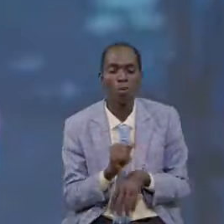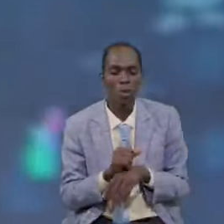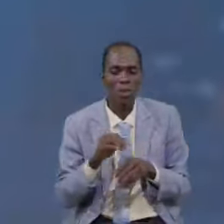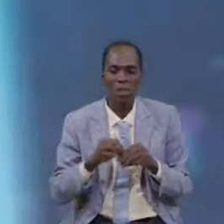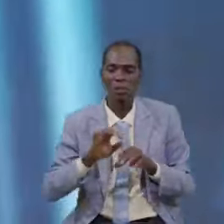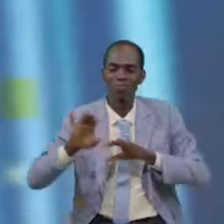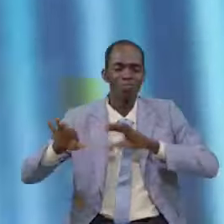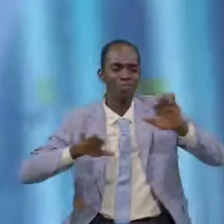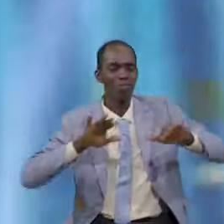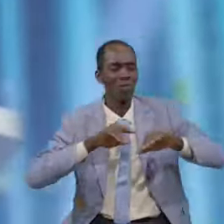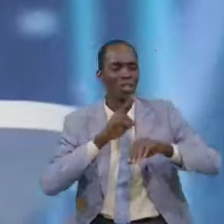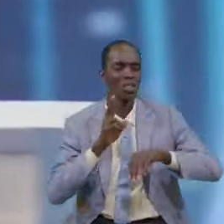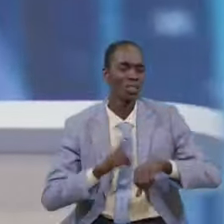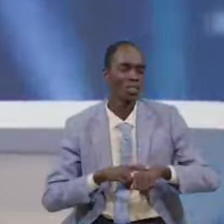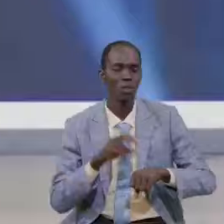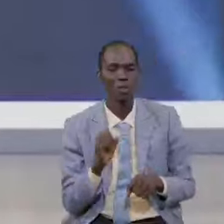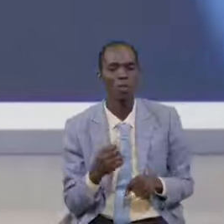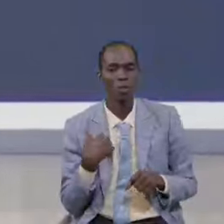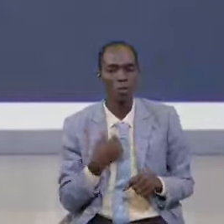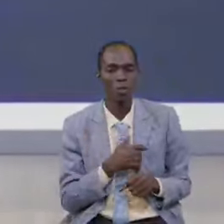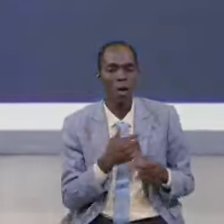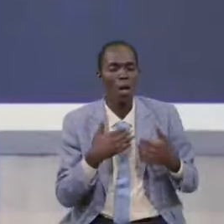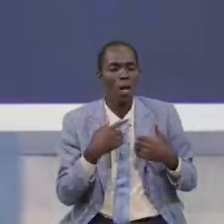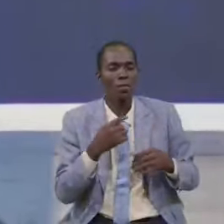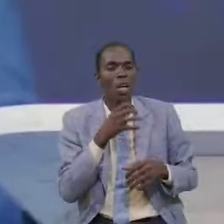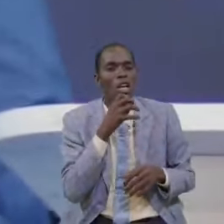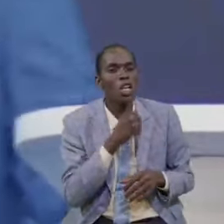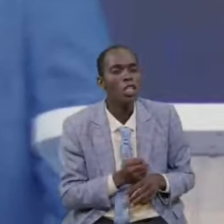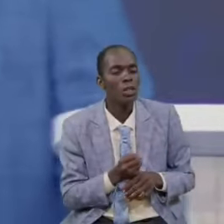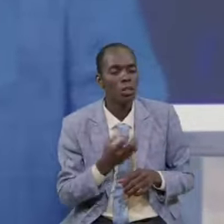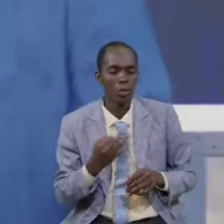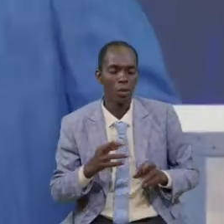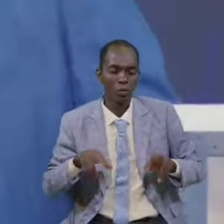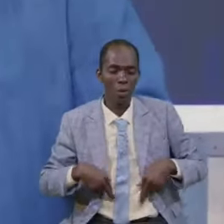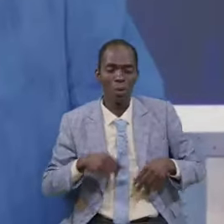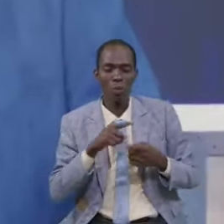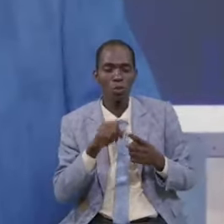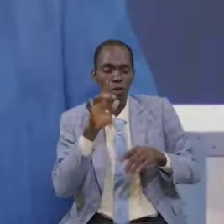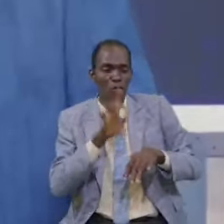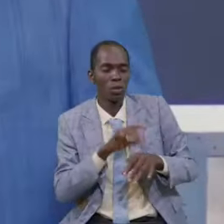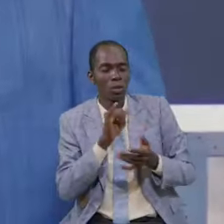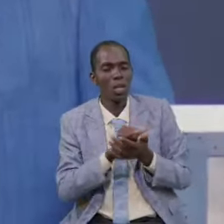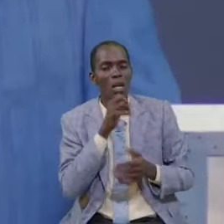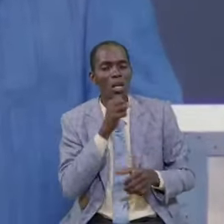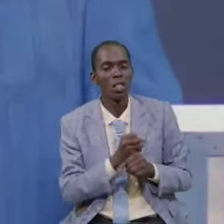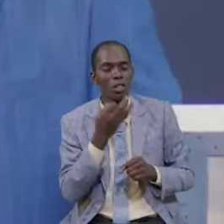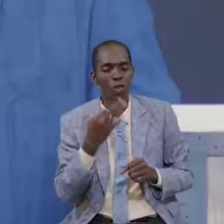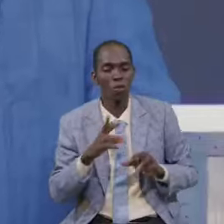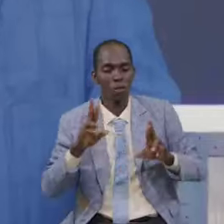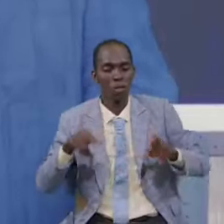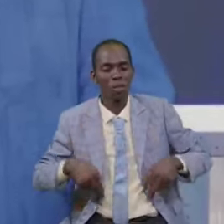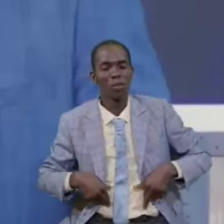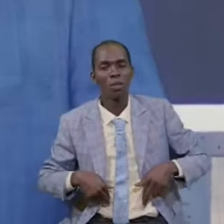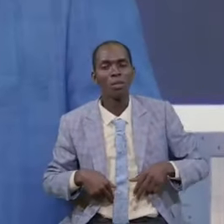of retirement. And when you reach that age, what do you call age of retirement? Your brain